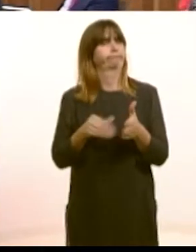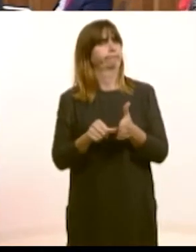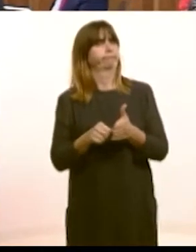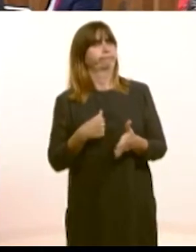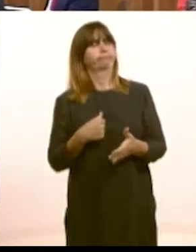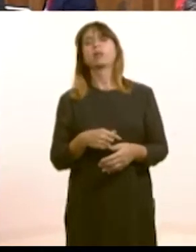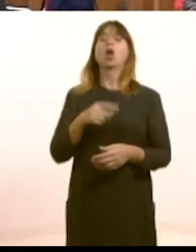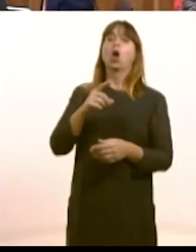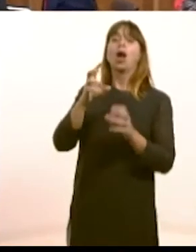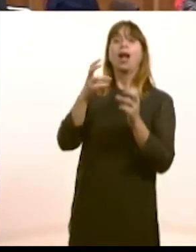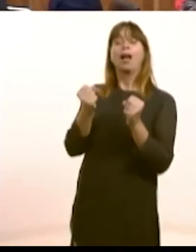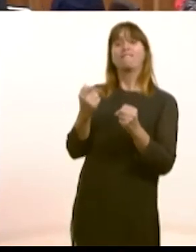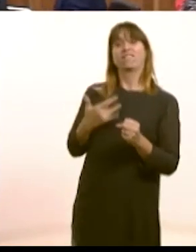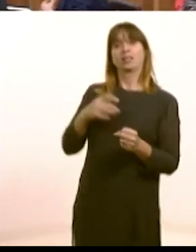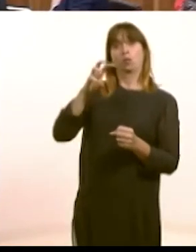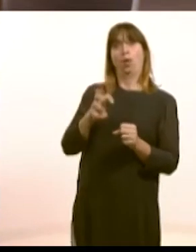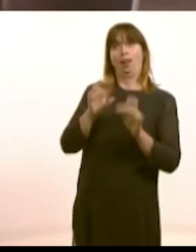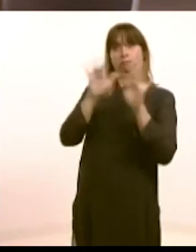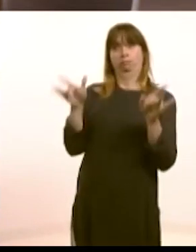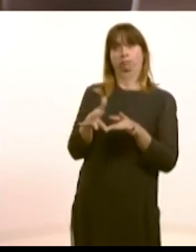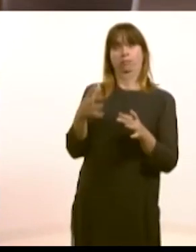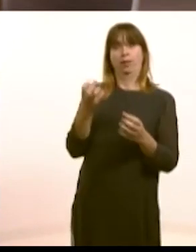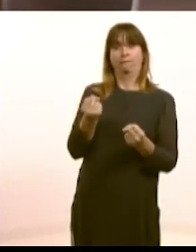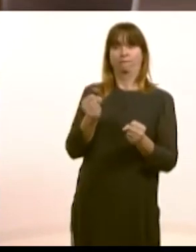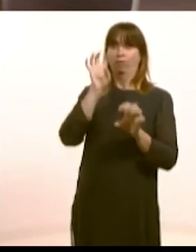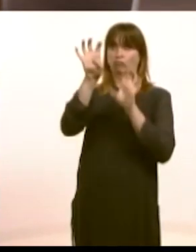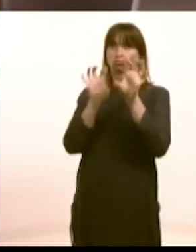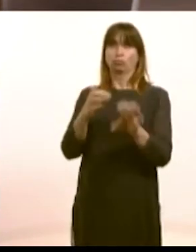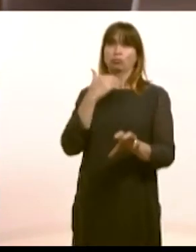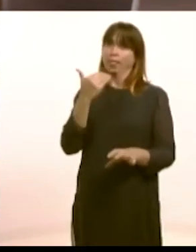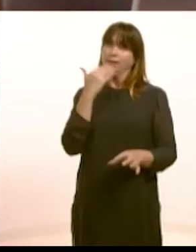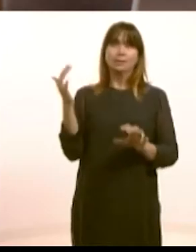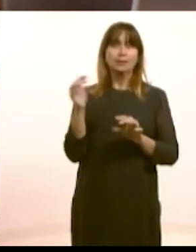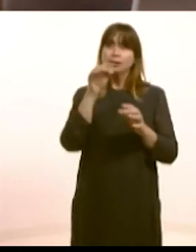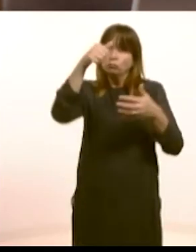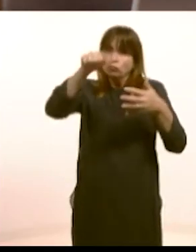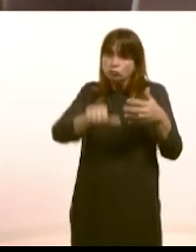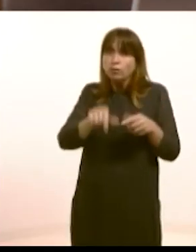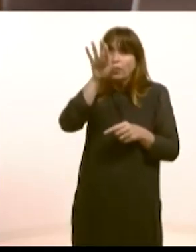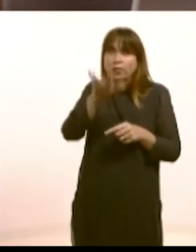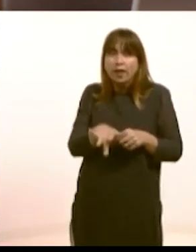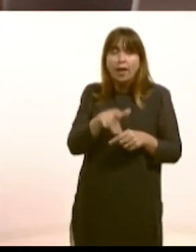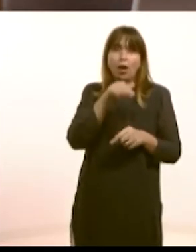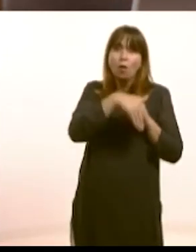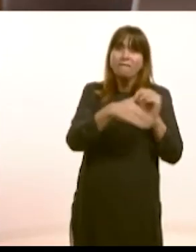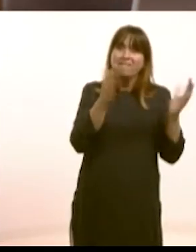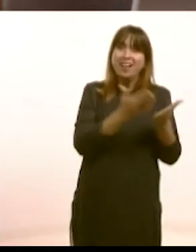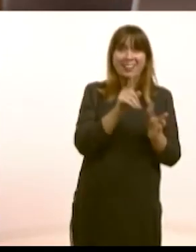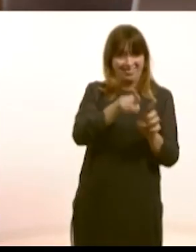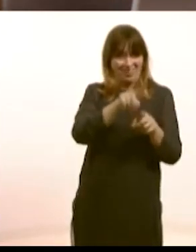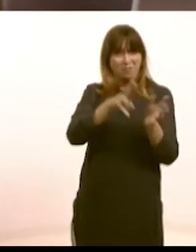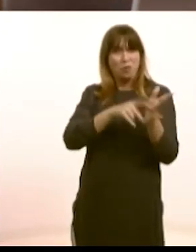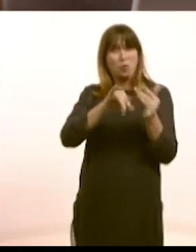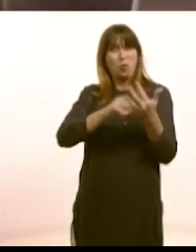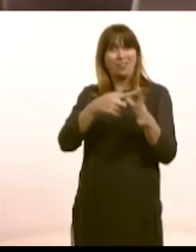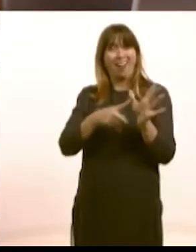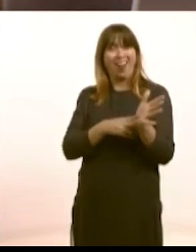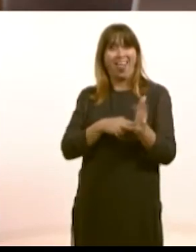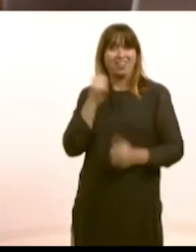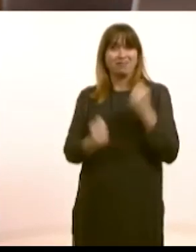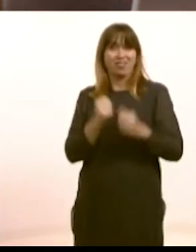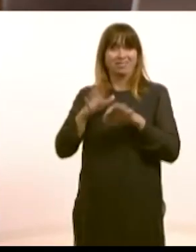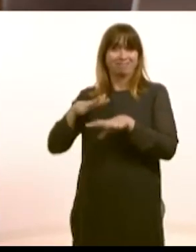range of events being held throughout Wales, including many in the valleys. And the annual, of course, North Scarland Road Race in Mountain Ash is listed in Visit